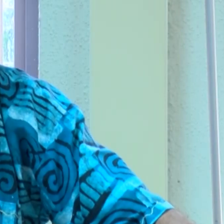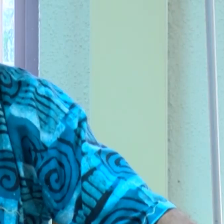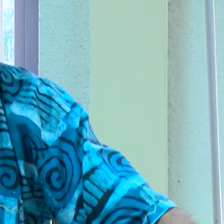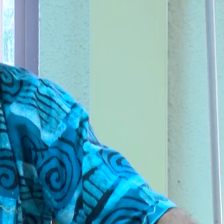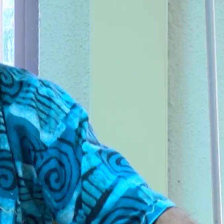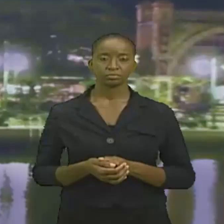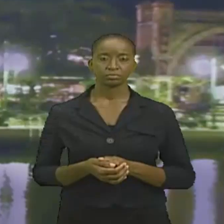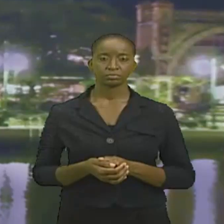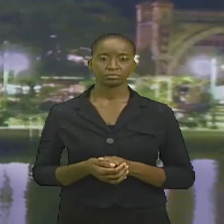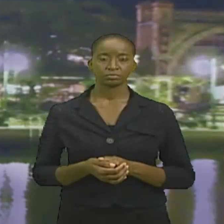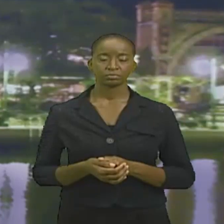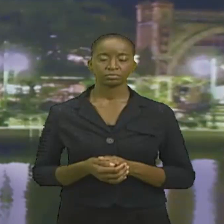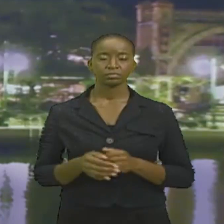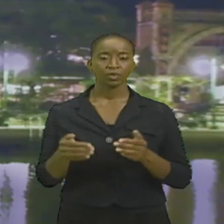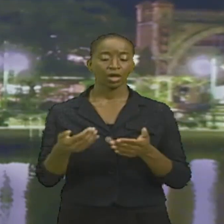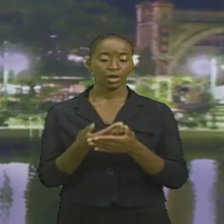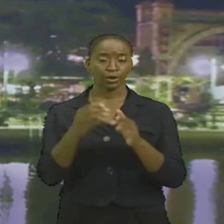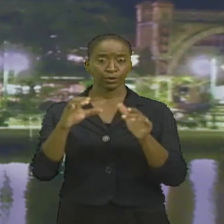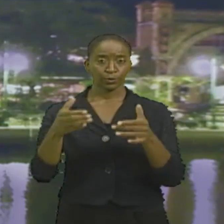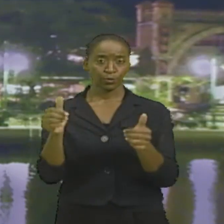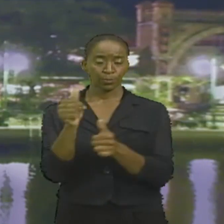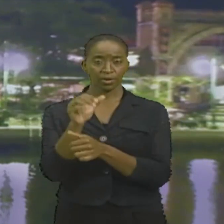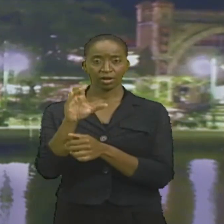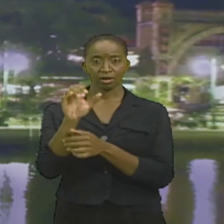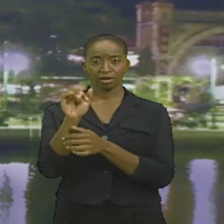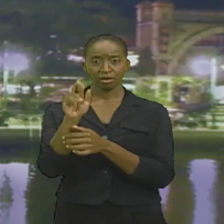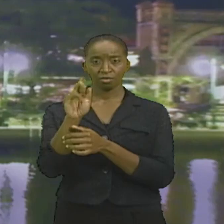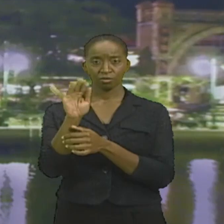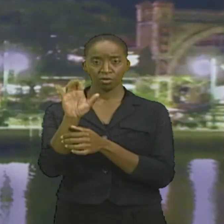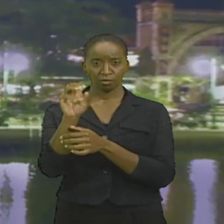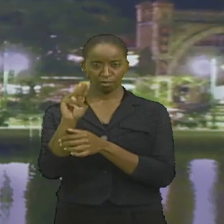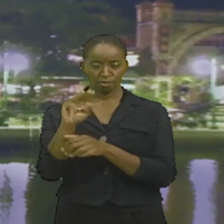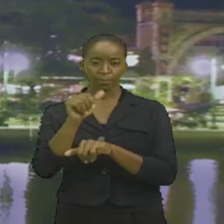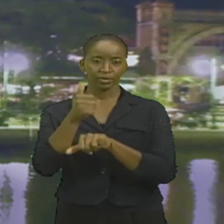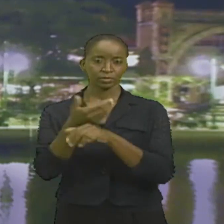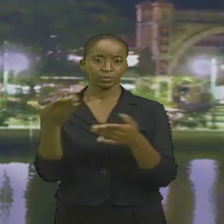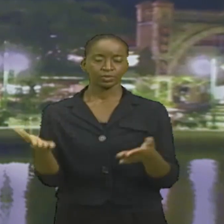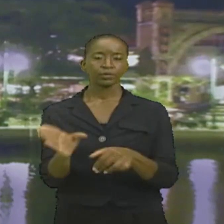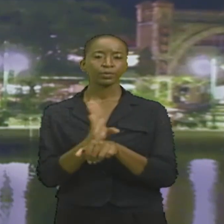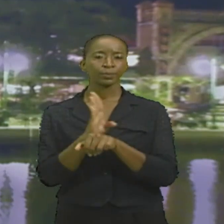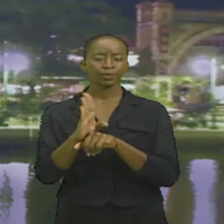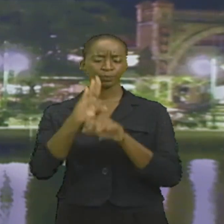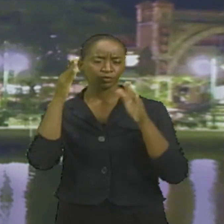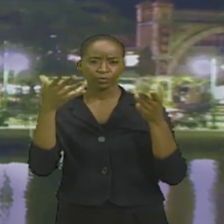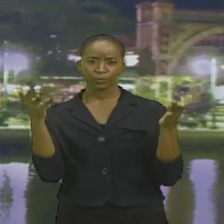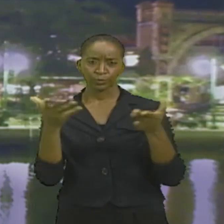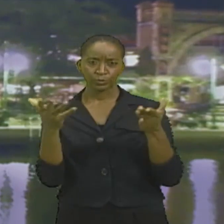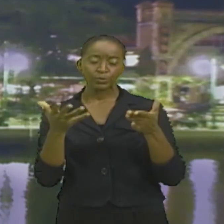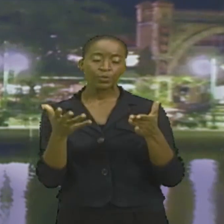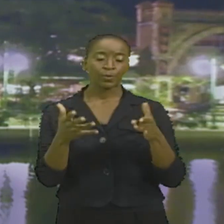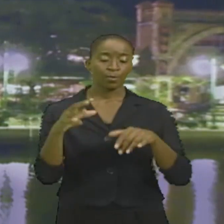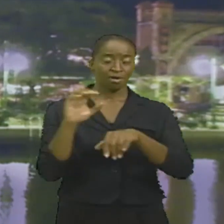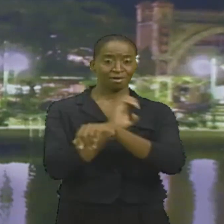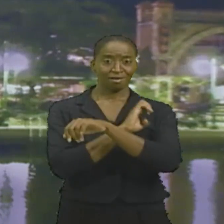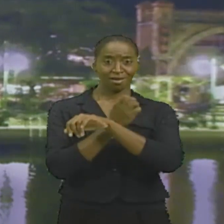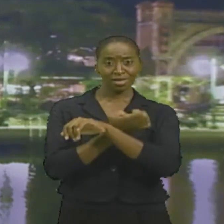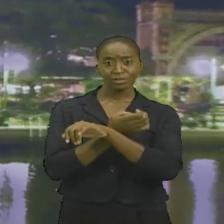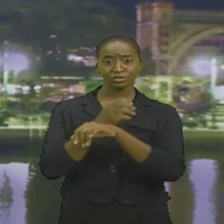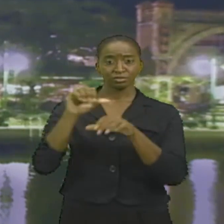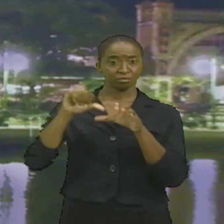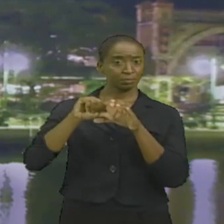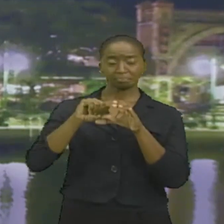community. A new CARICOM arm has set up operations in Barbados with a focus of driving the renewable energy agenda here and across